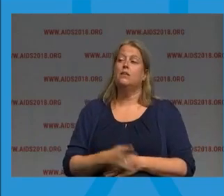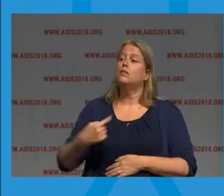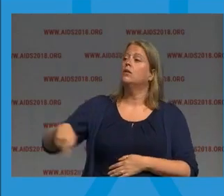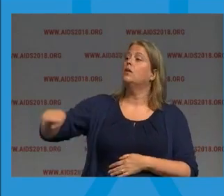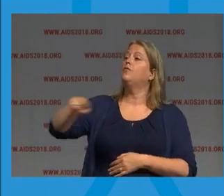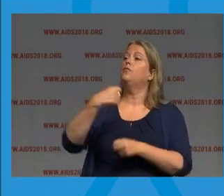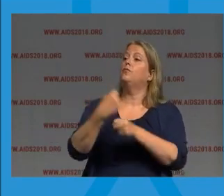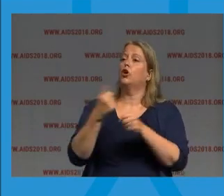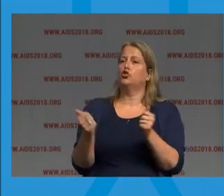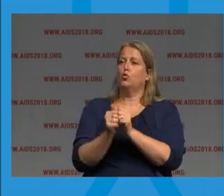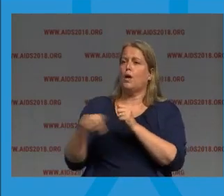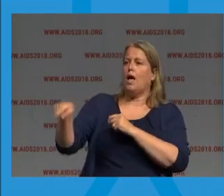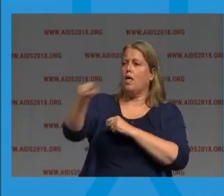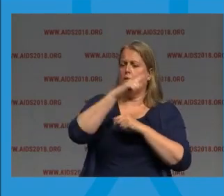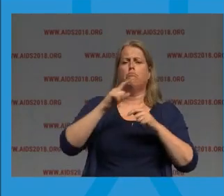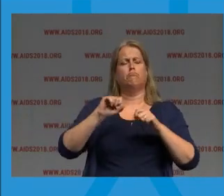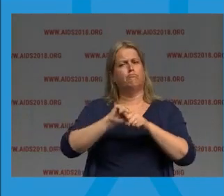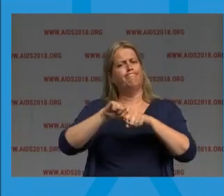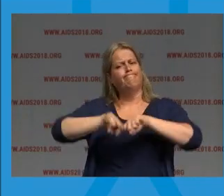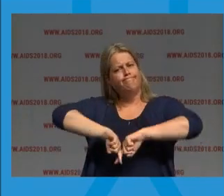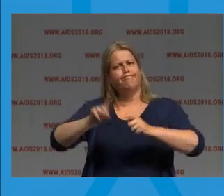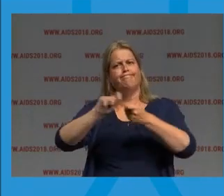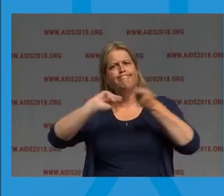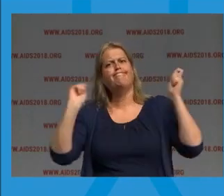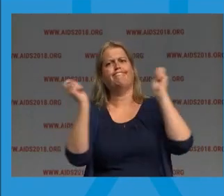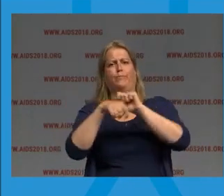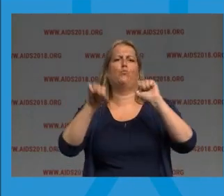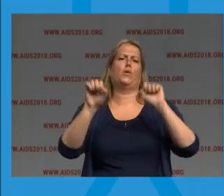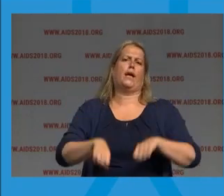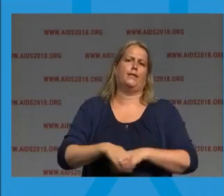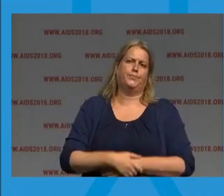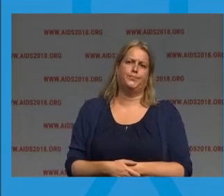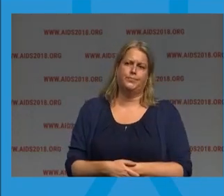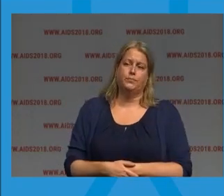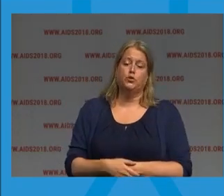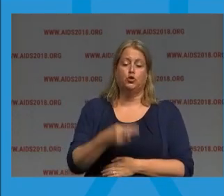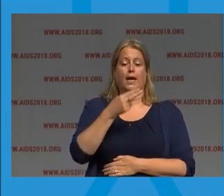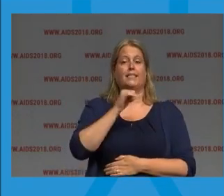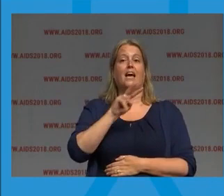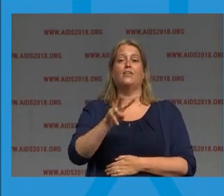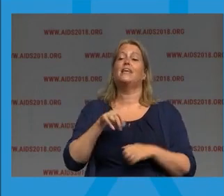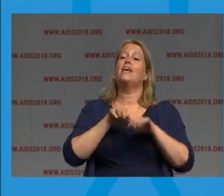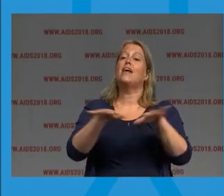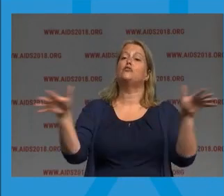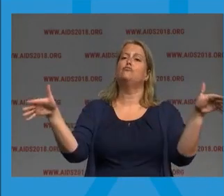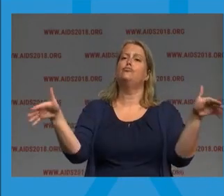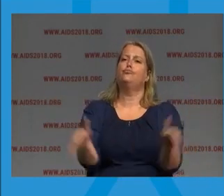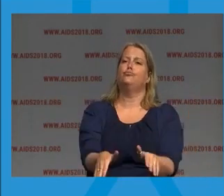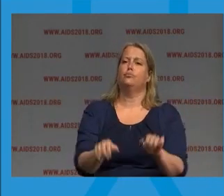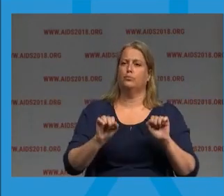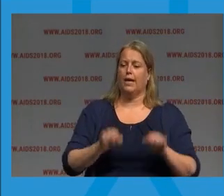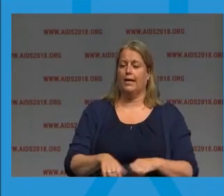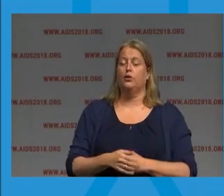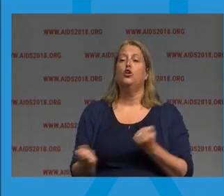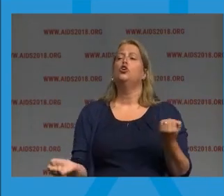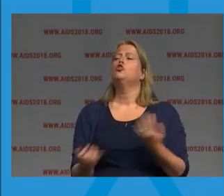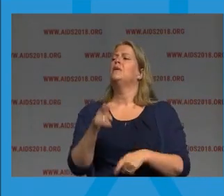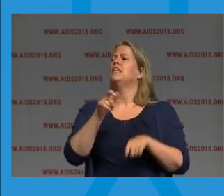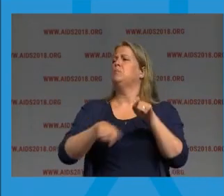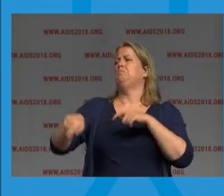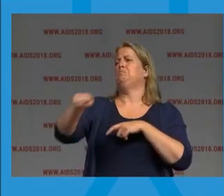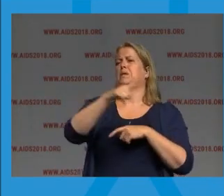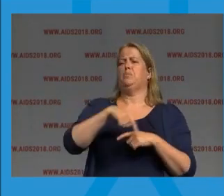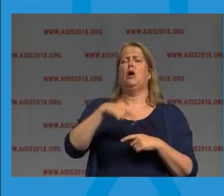we can make the difference needed to turn the tide on HIV infections. Too many people think that HIV